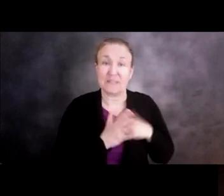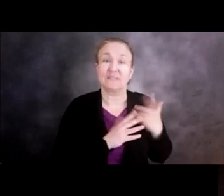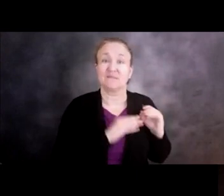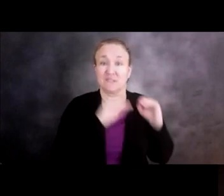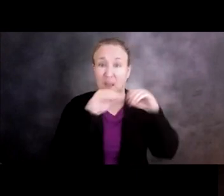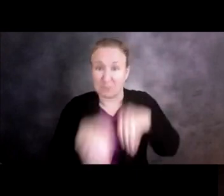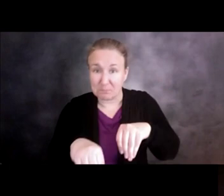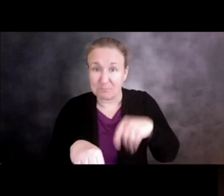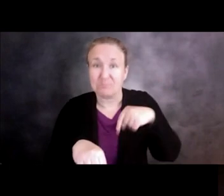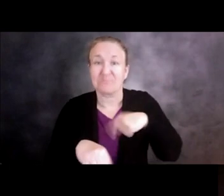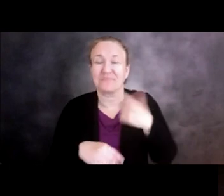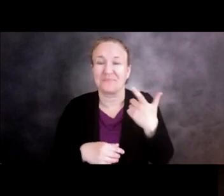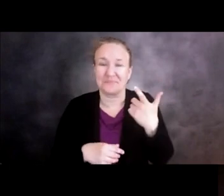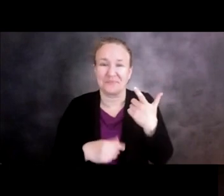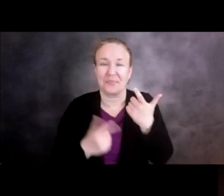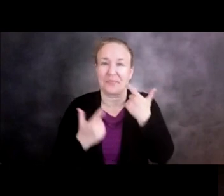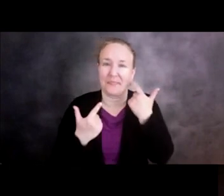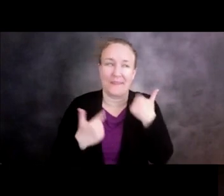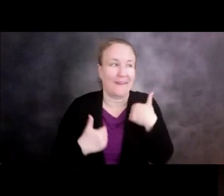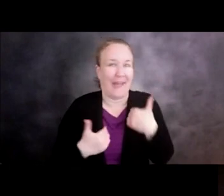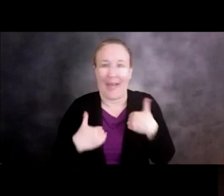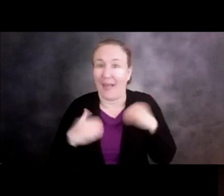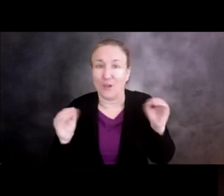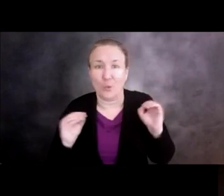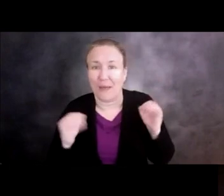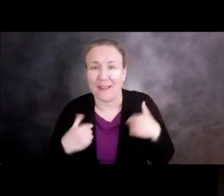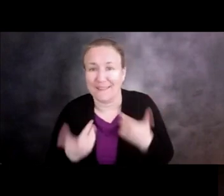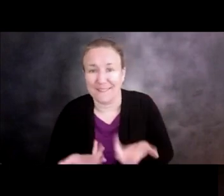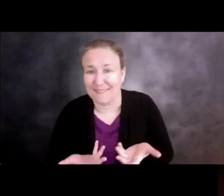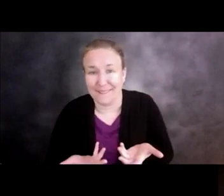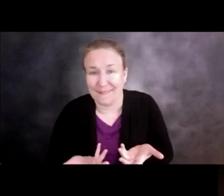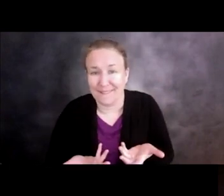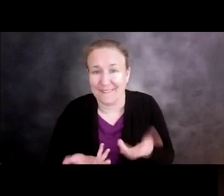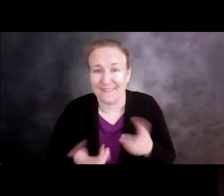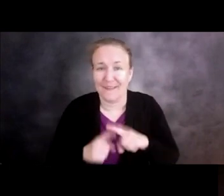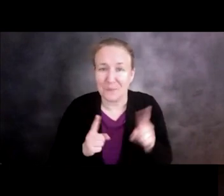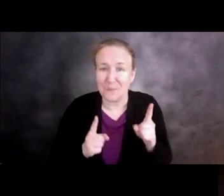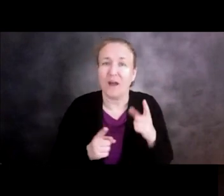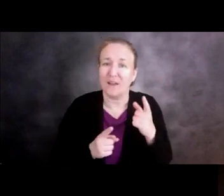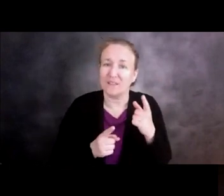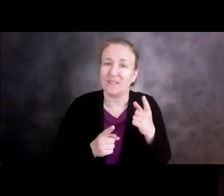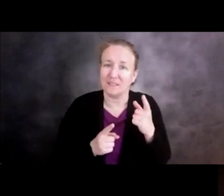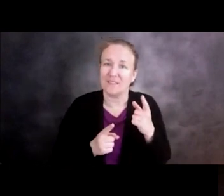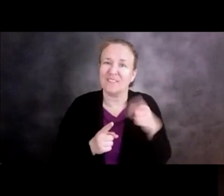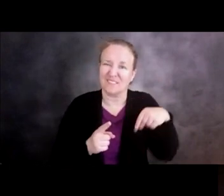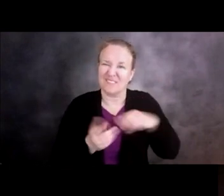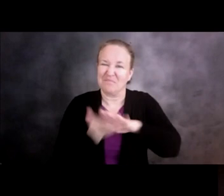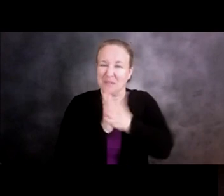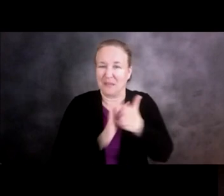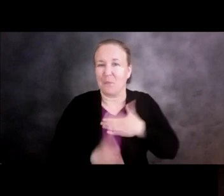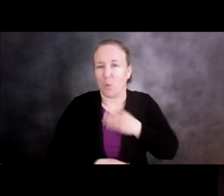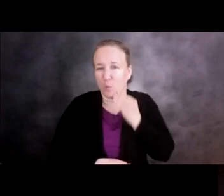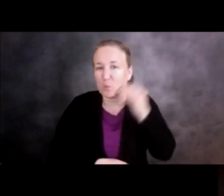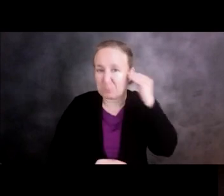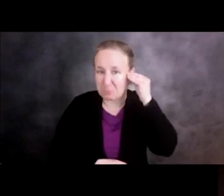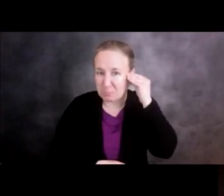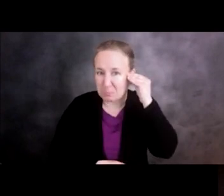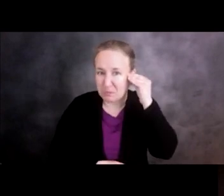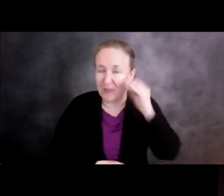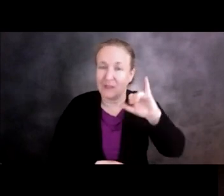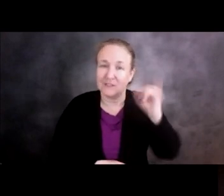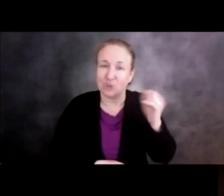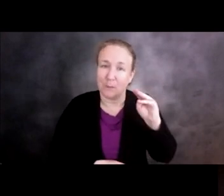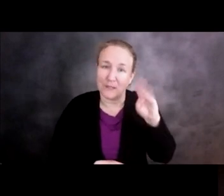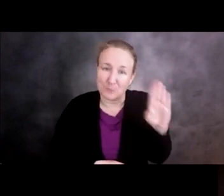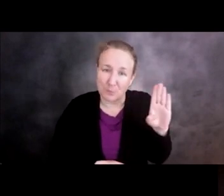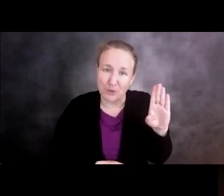had nobody really. But it has become my home. And Joan Myers Brown